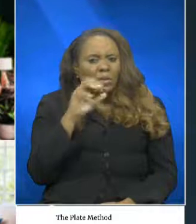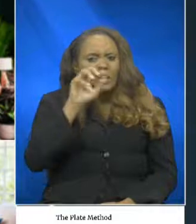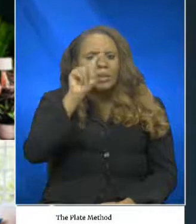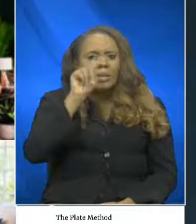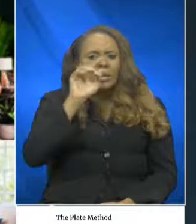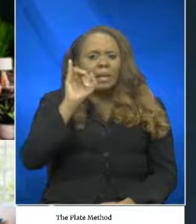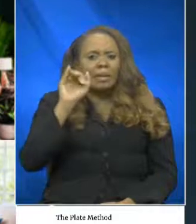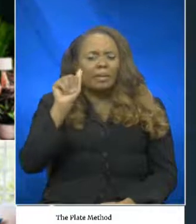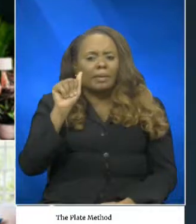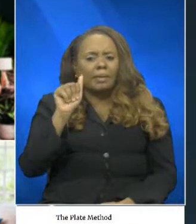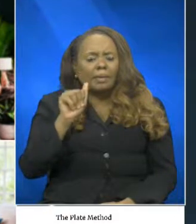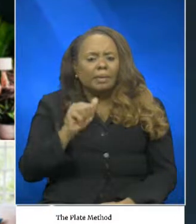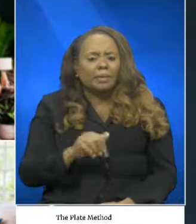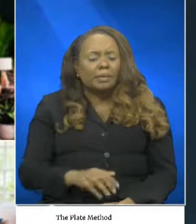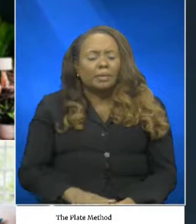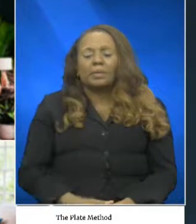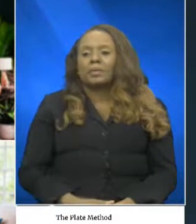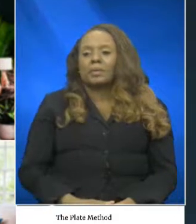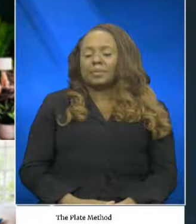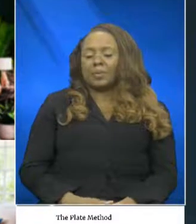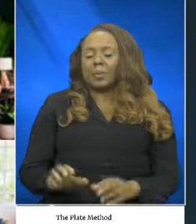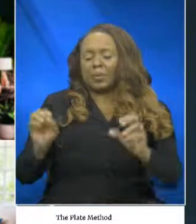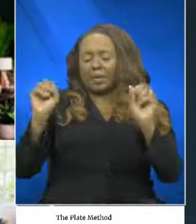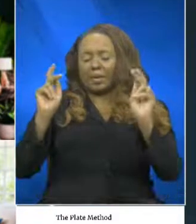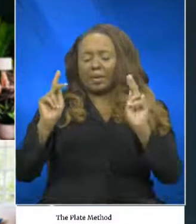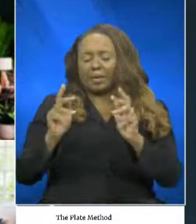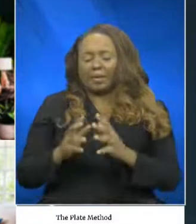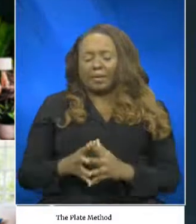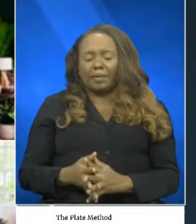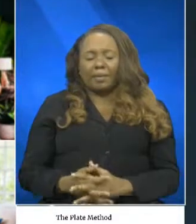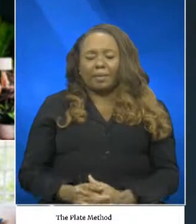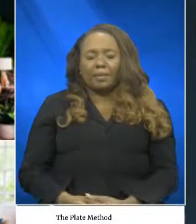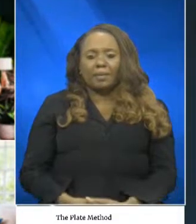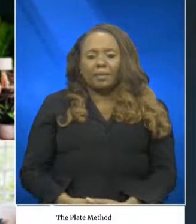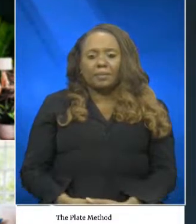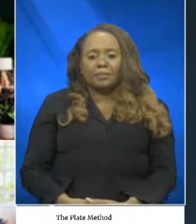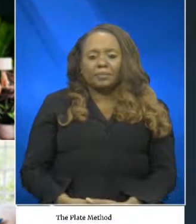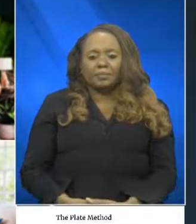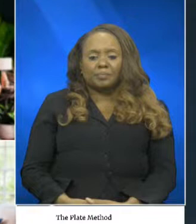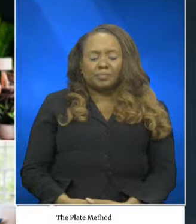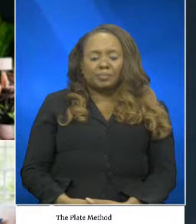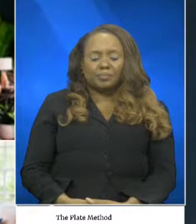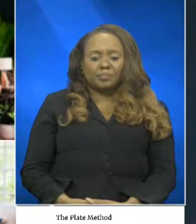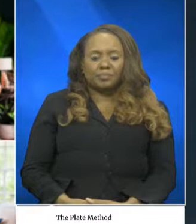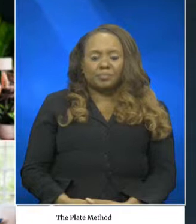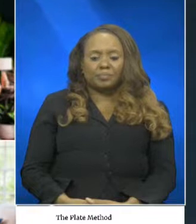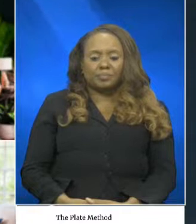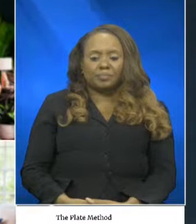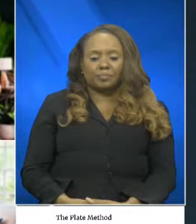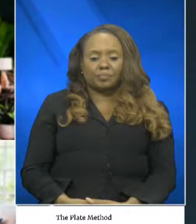TIA? Okay. I was just